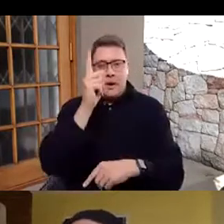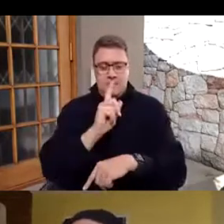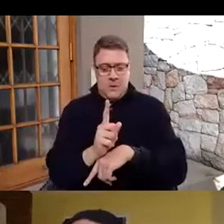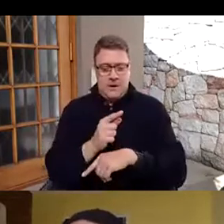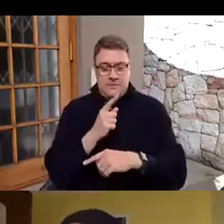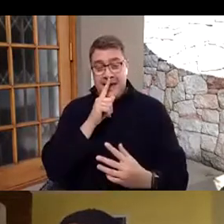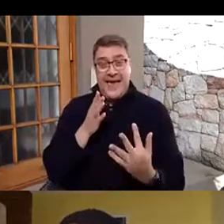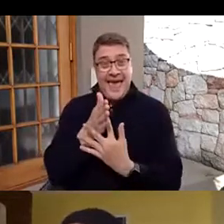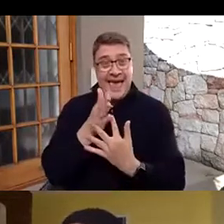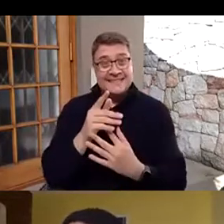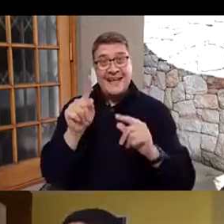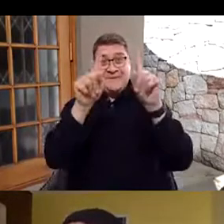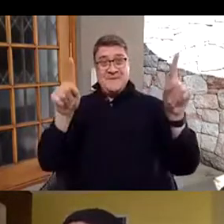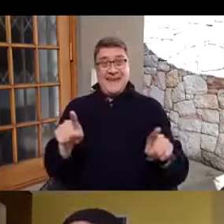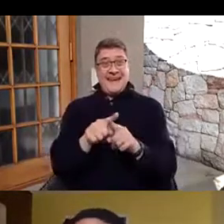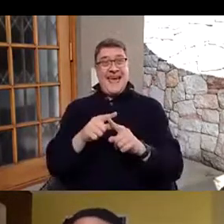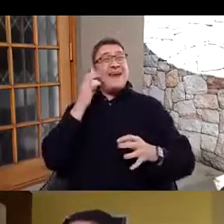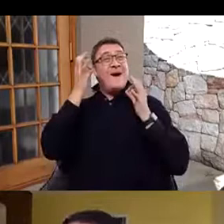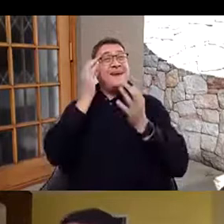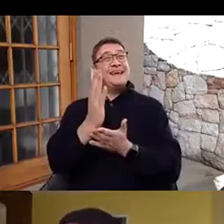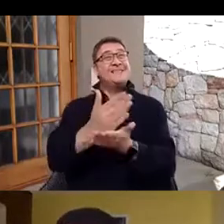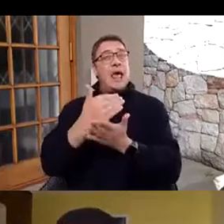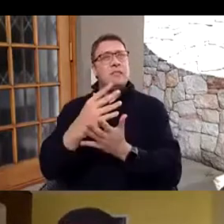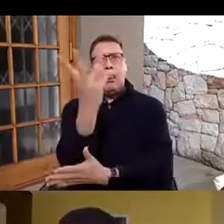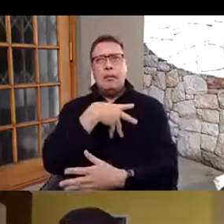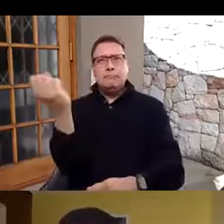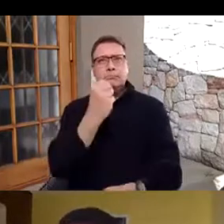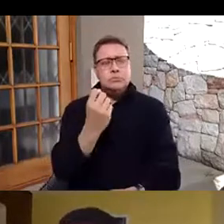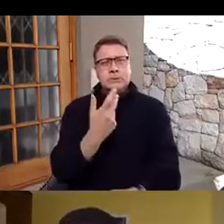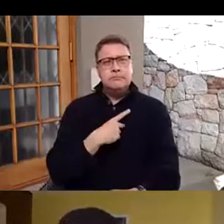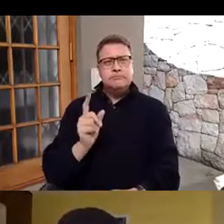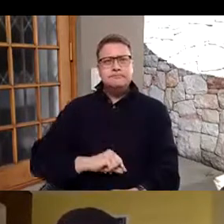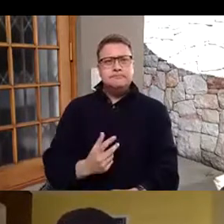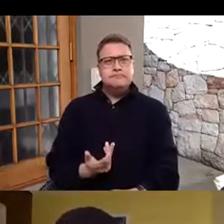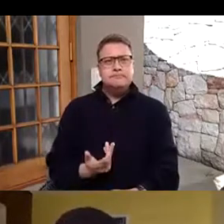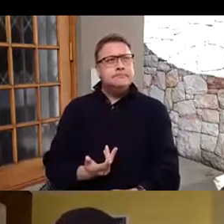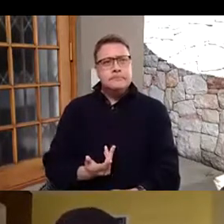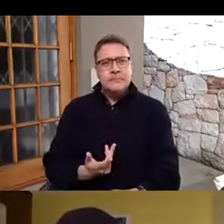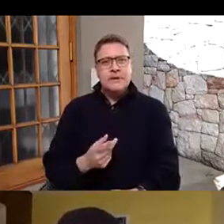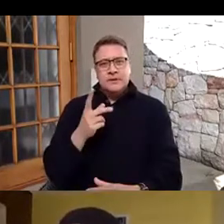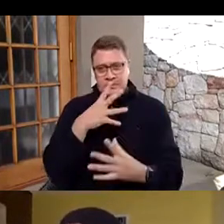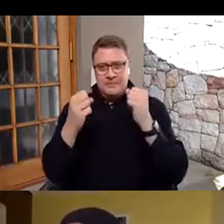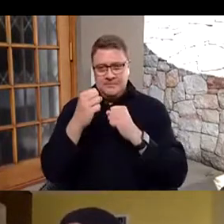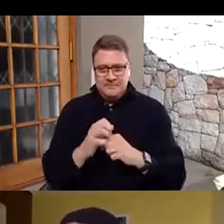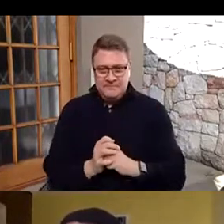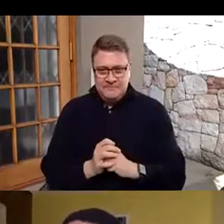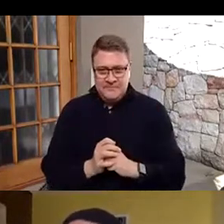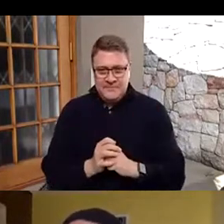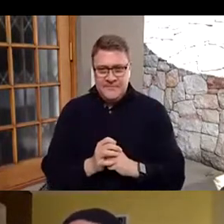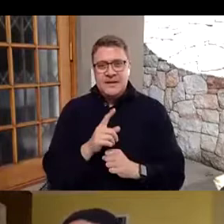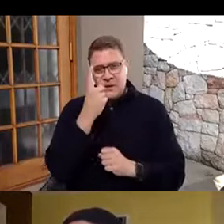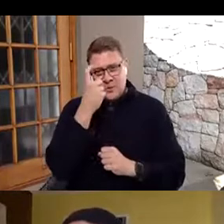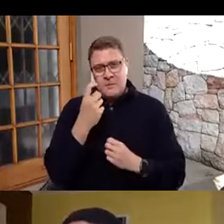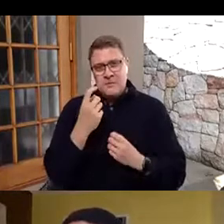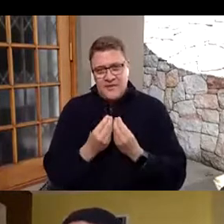access to the window where I can share audio, and the next minute I don't. Original sound image. Chelsea, mute my audio So button. that's the other thing